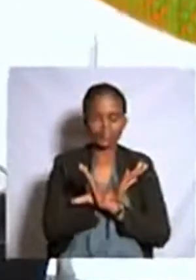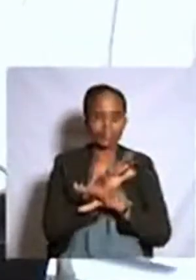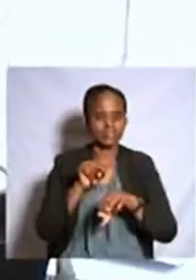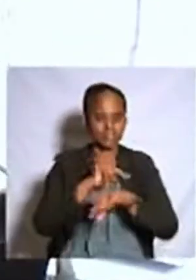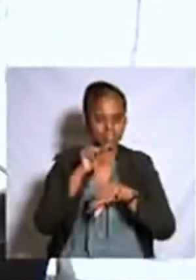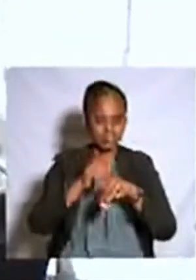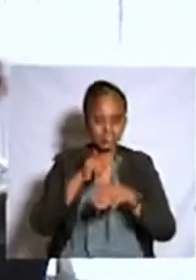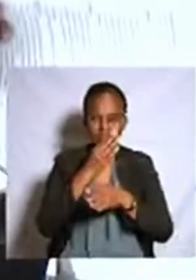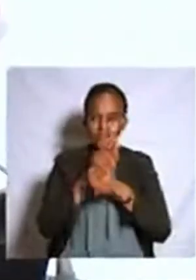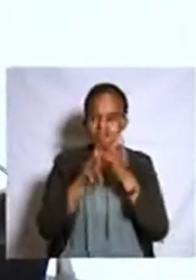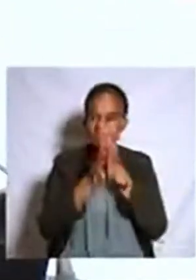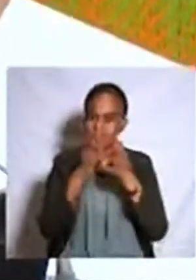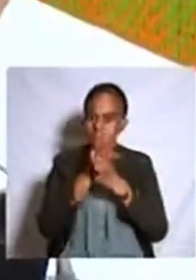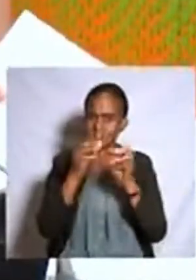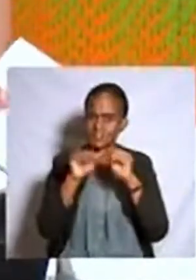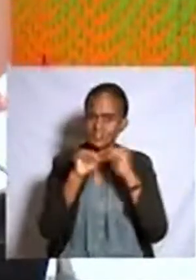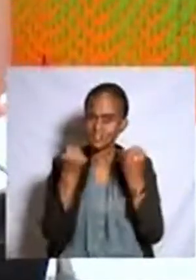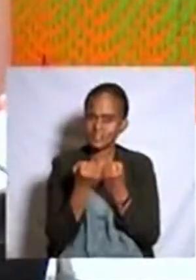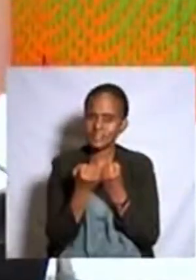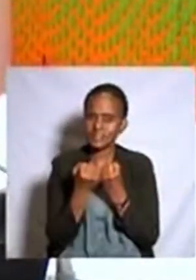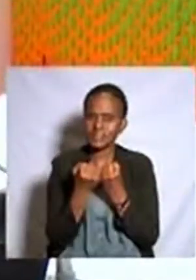National Building Society.